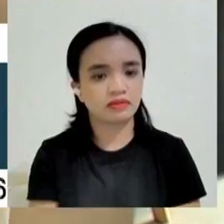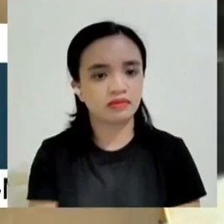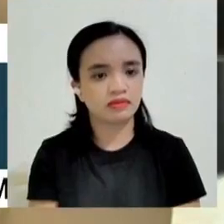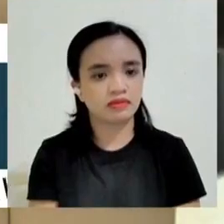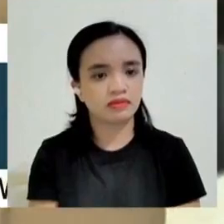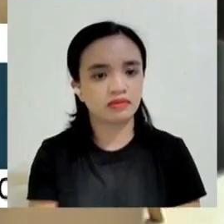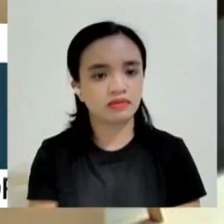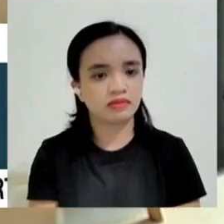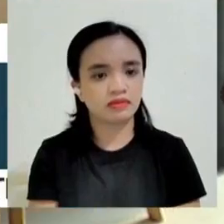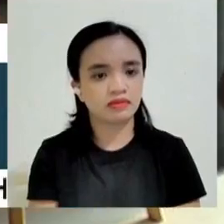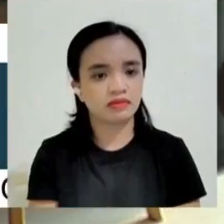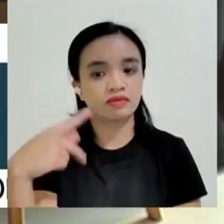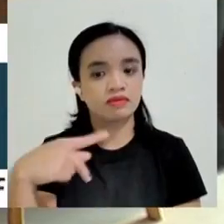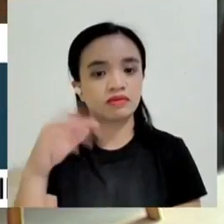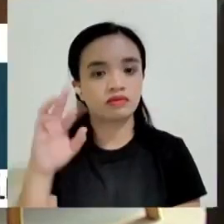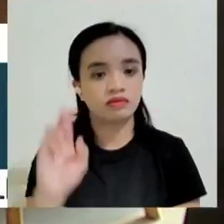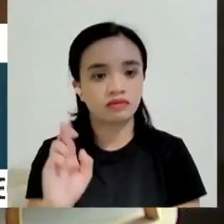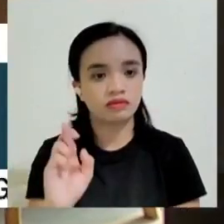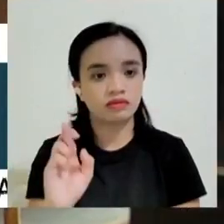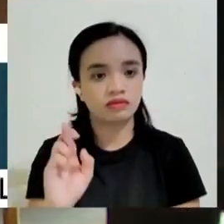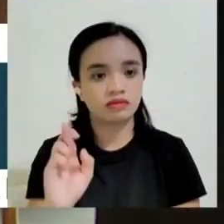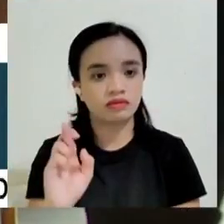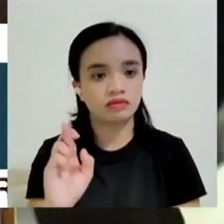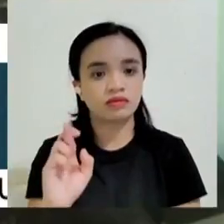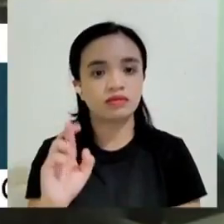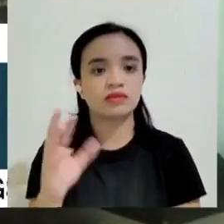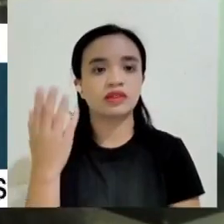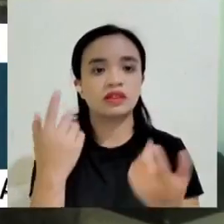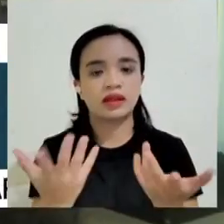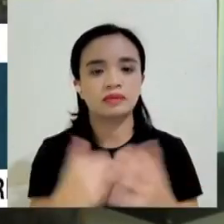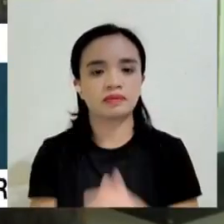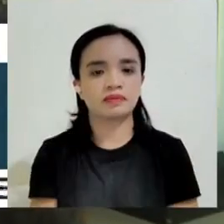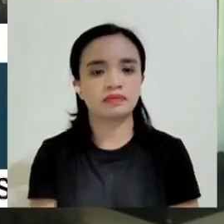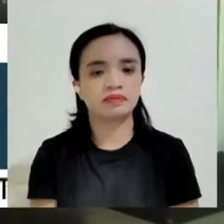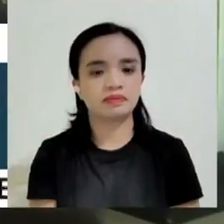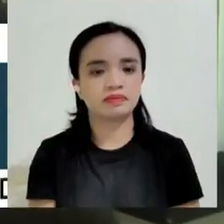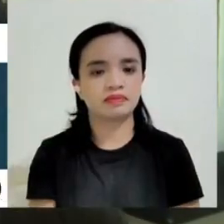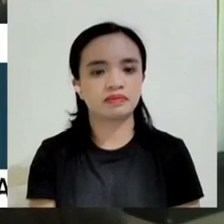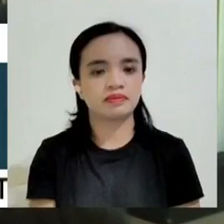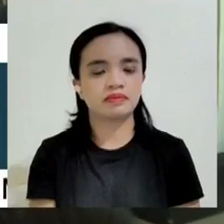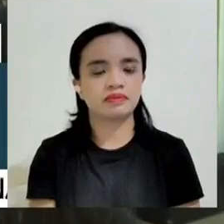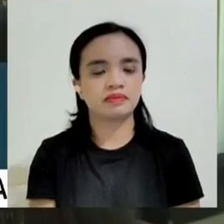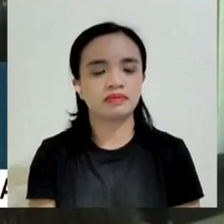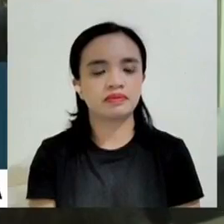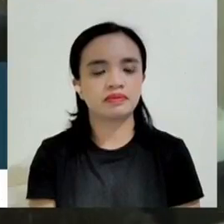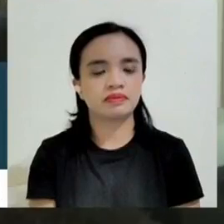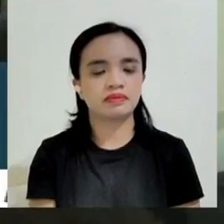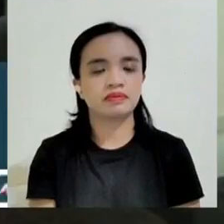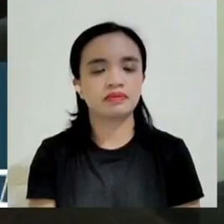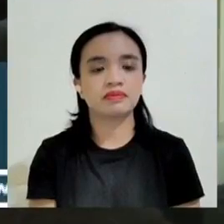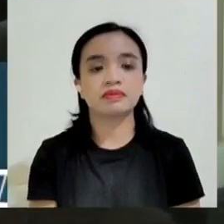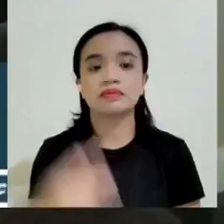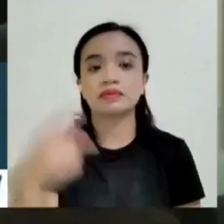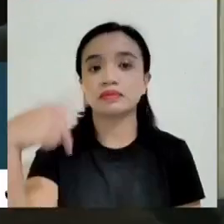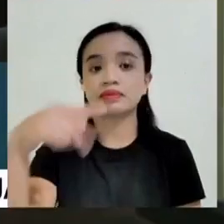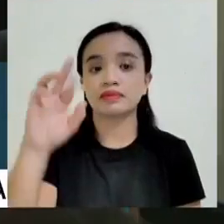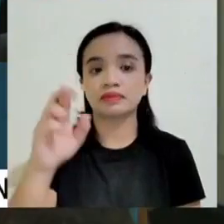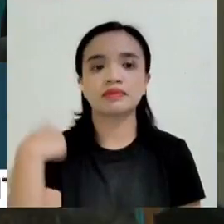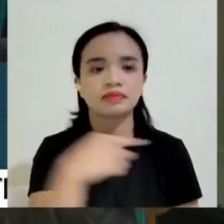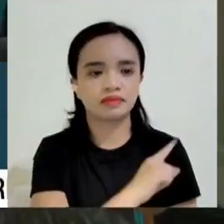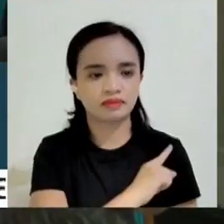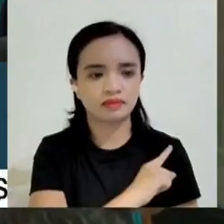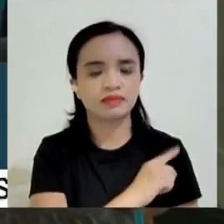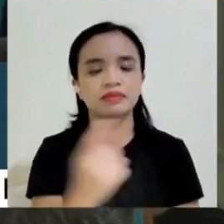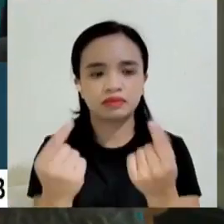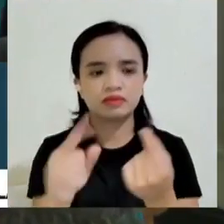help you understand what it takes to be one. In PR, we always want to do what we do best